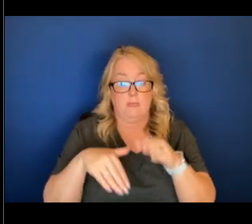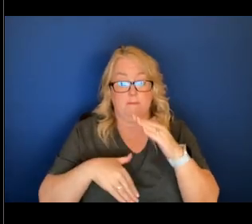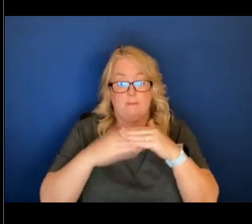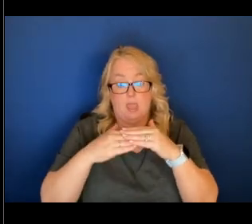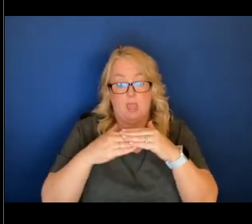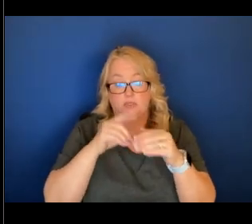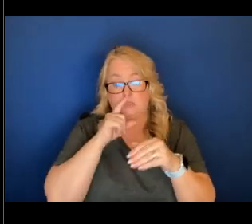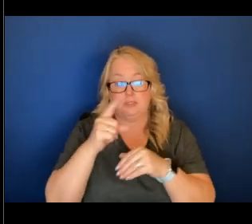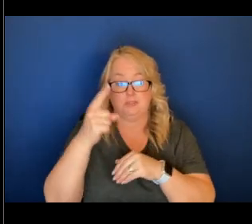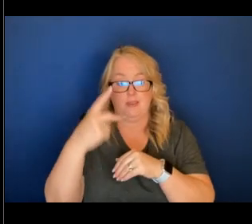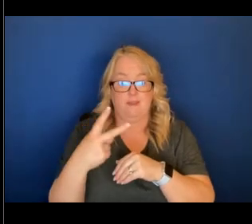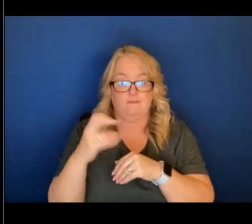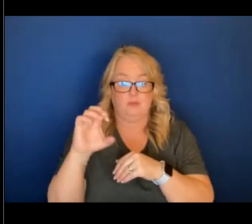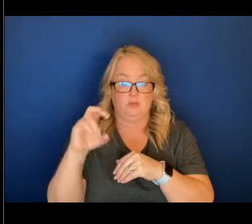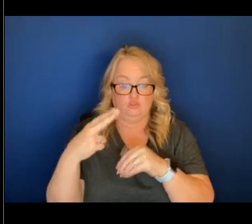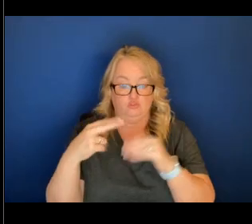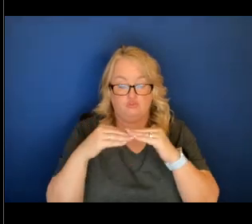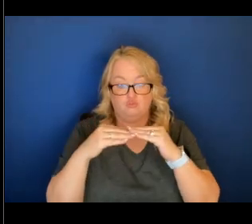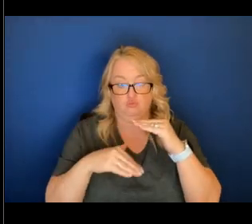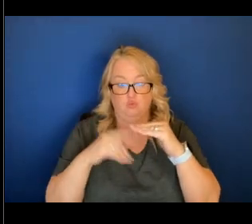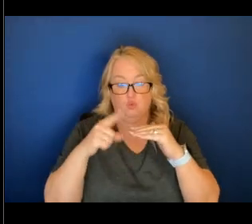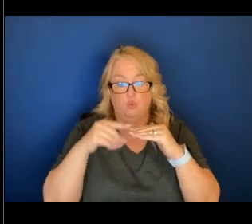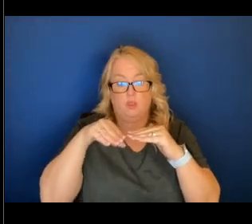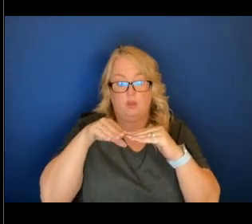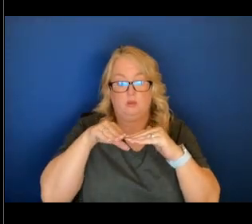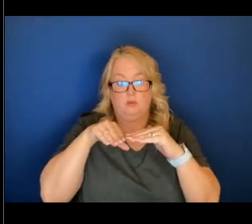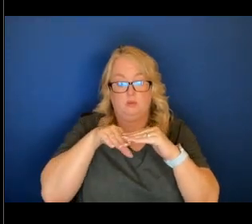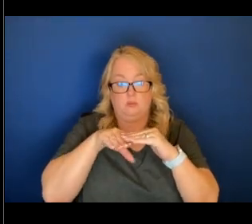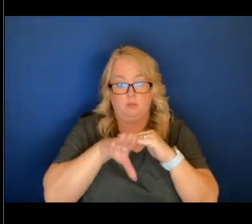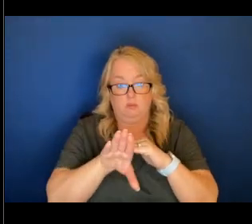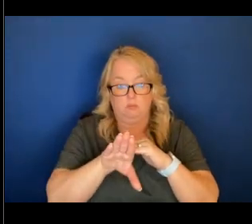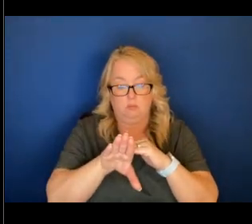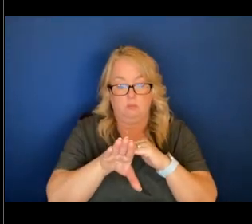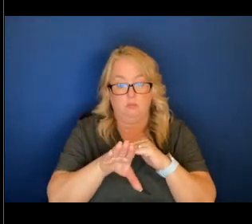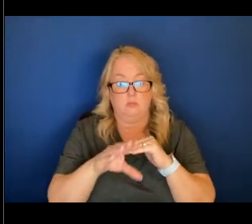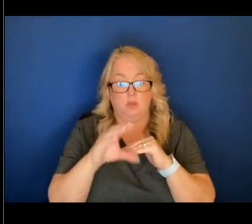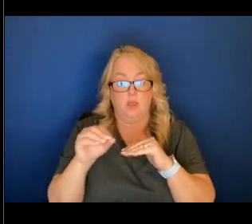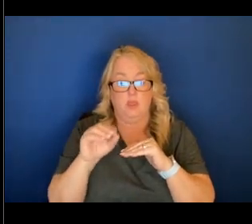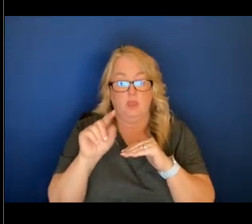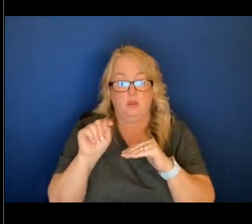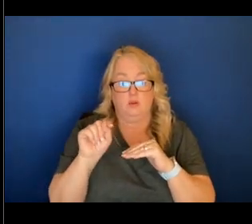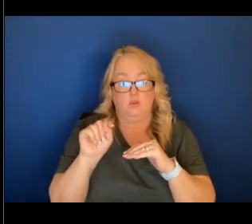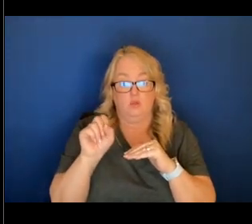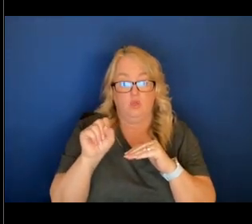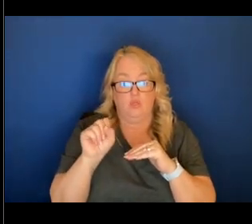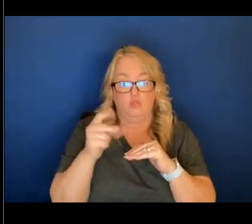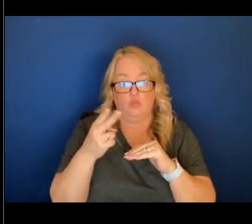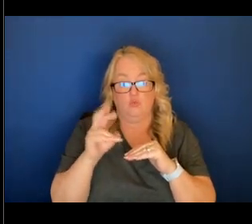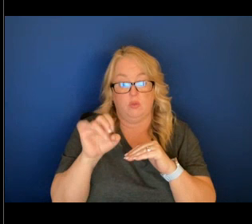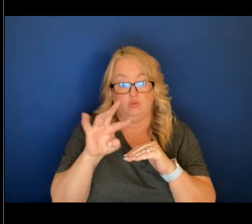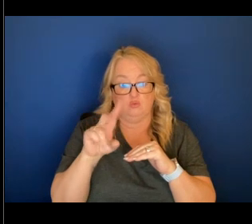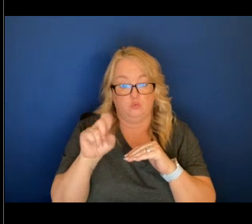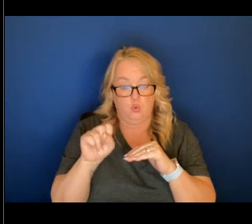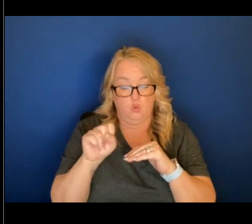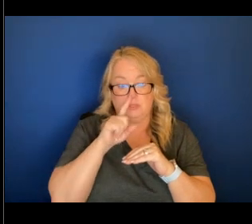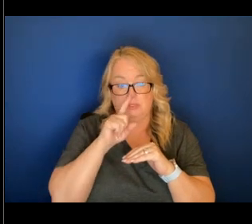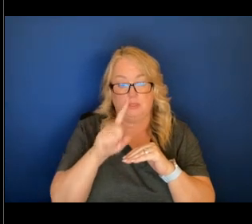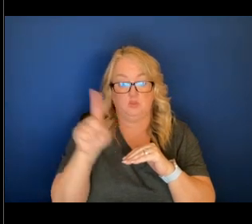a 1/2 inch at the entrance landing, and the threshold height is